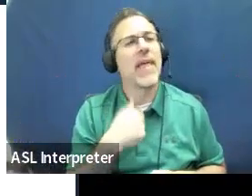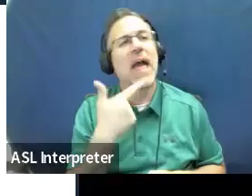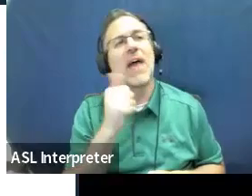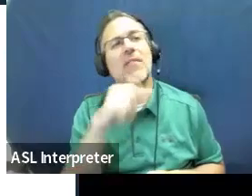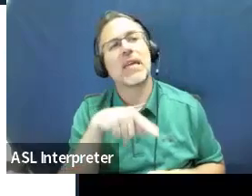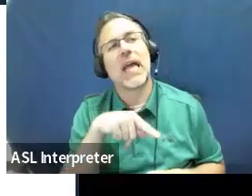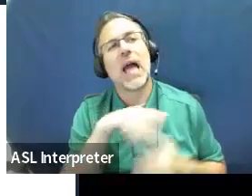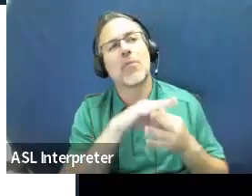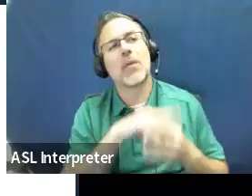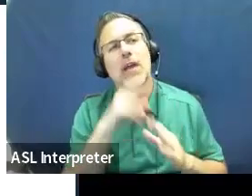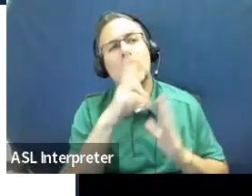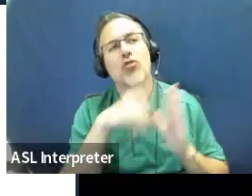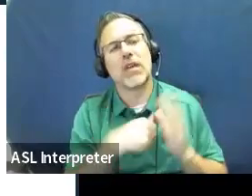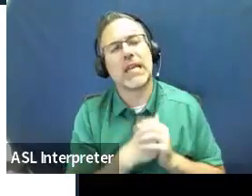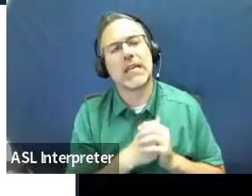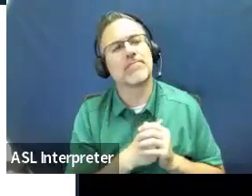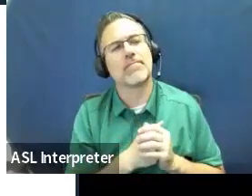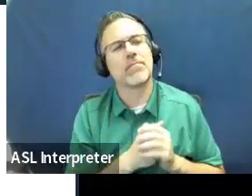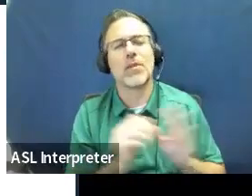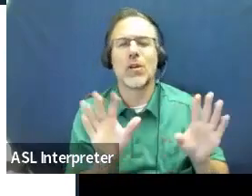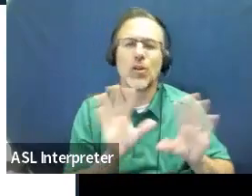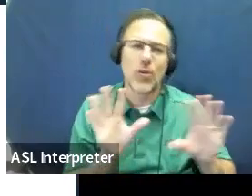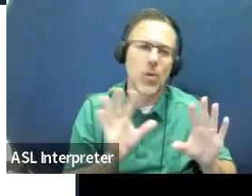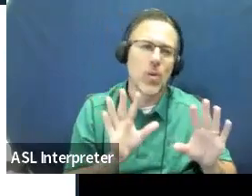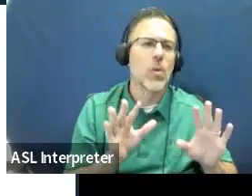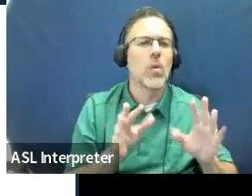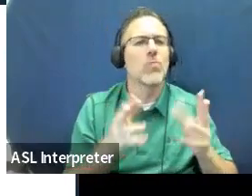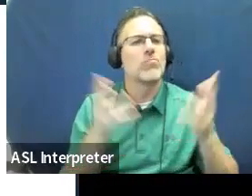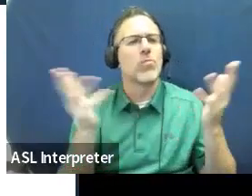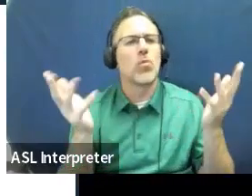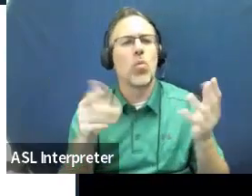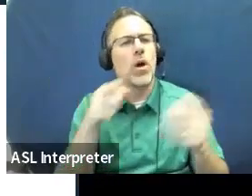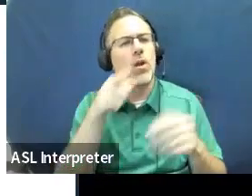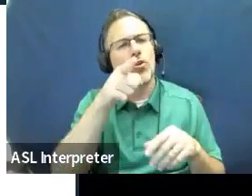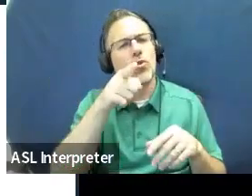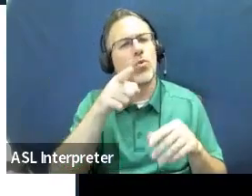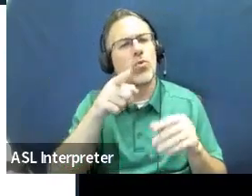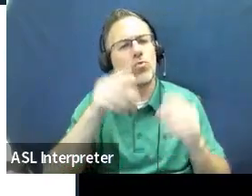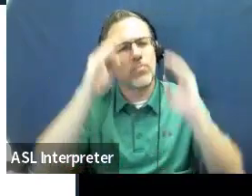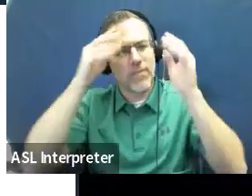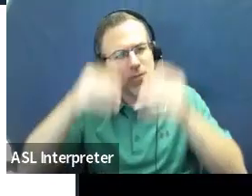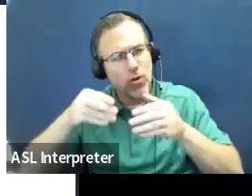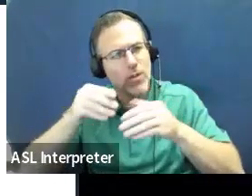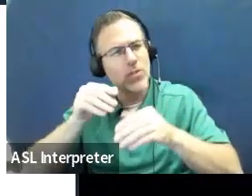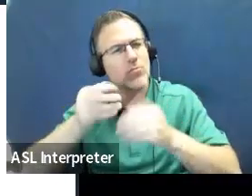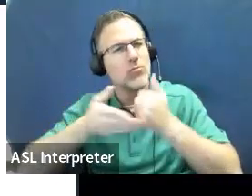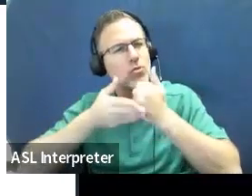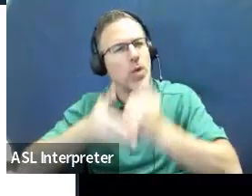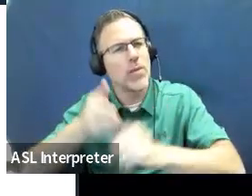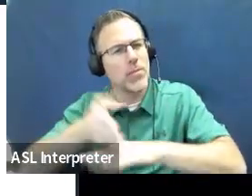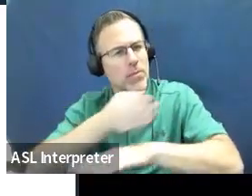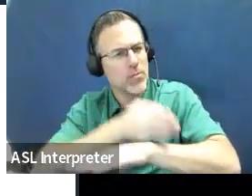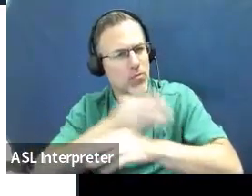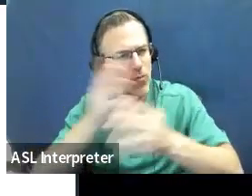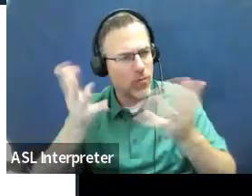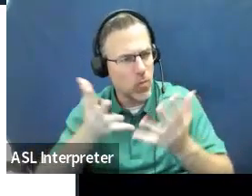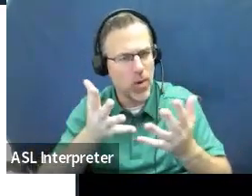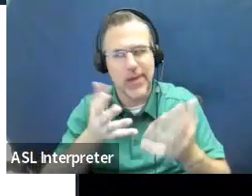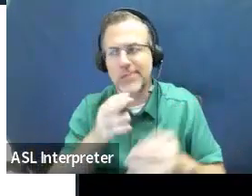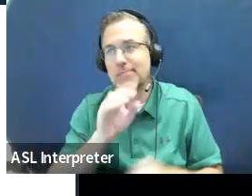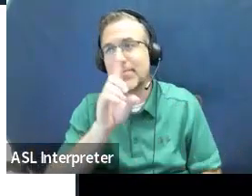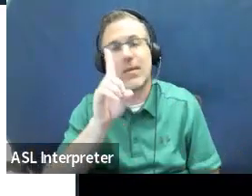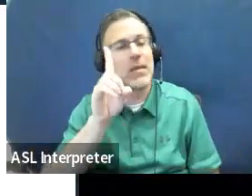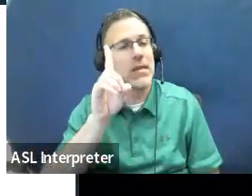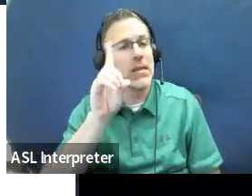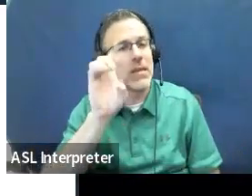really thinking about, okay, what am I working on with the student, in the area of reading? Are we working on decoding, or